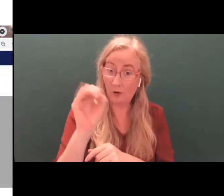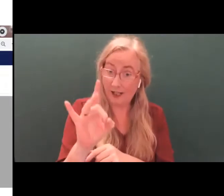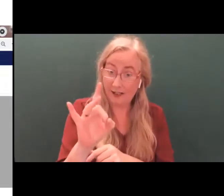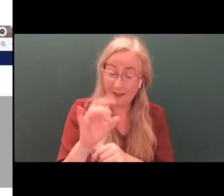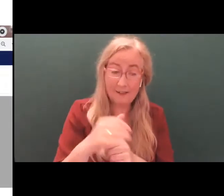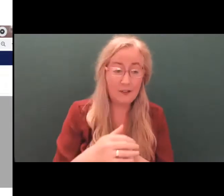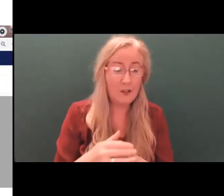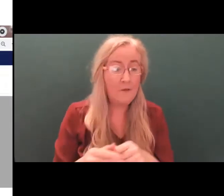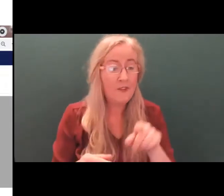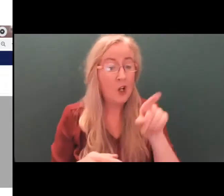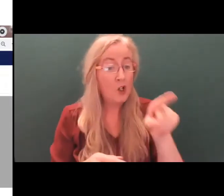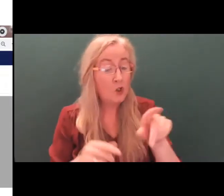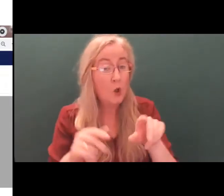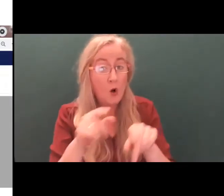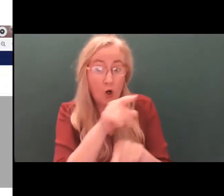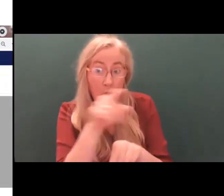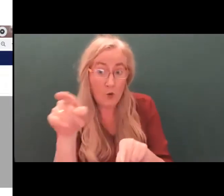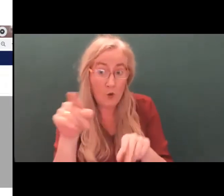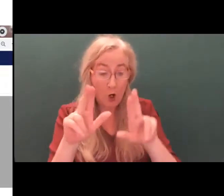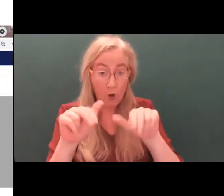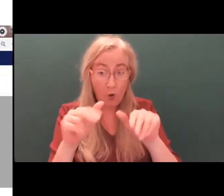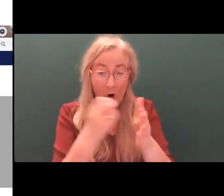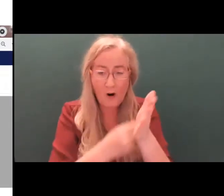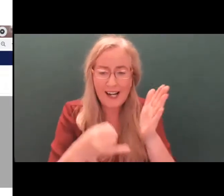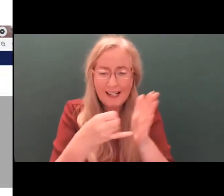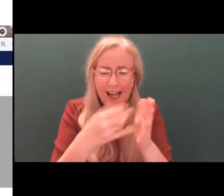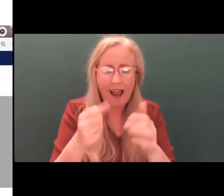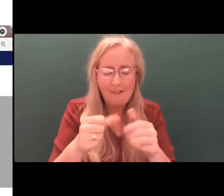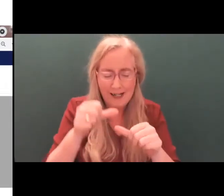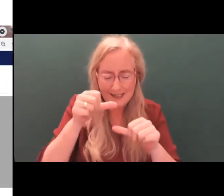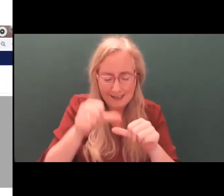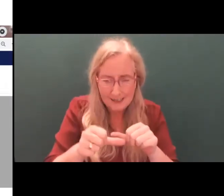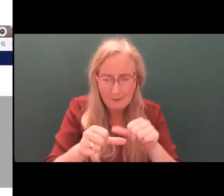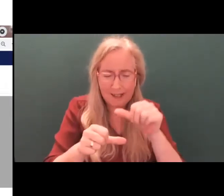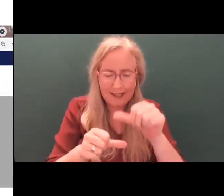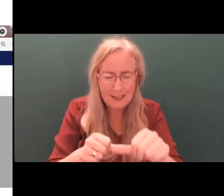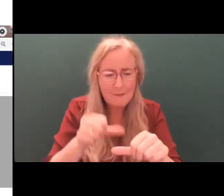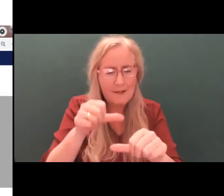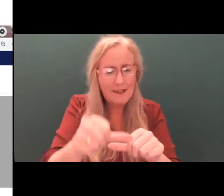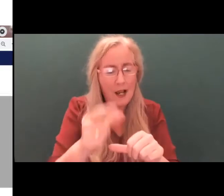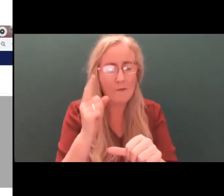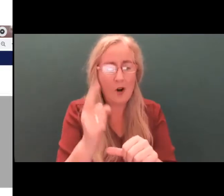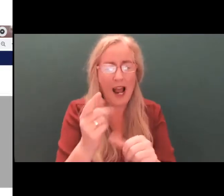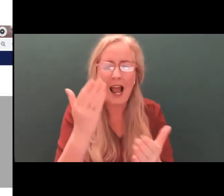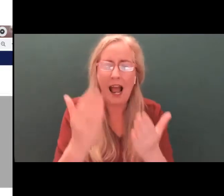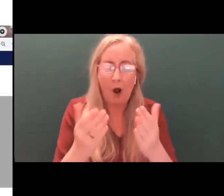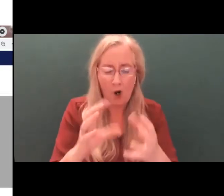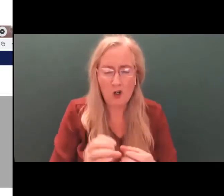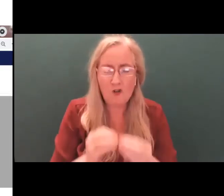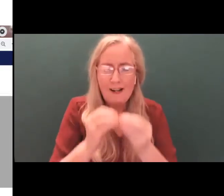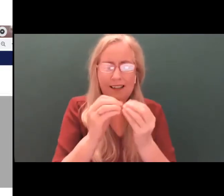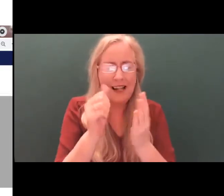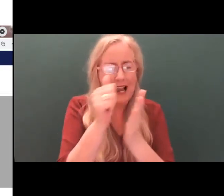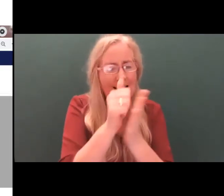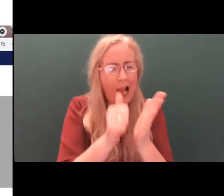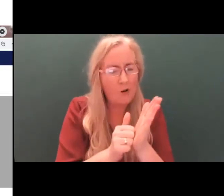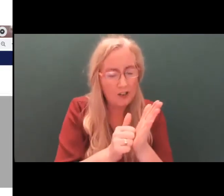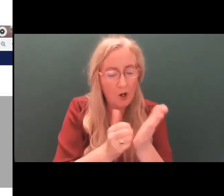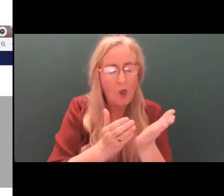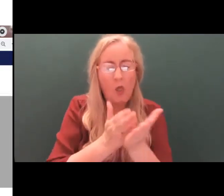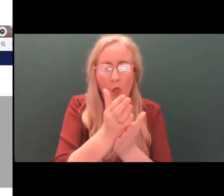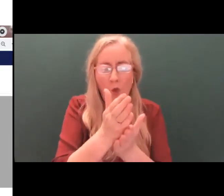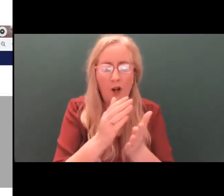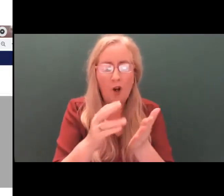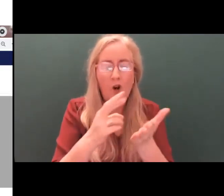So for new organisers, there is the step-by-step instruction on how to create an account on the project organisers